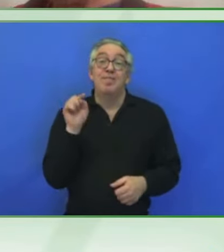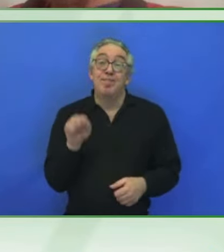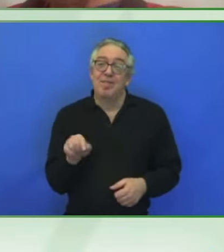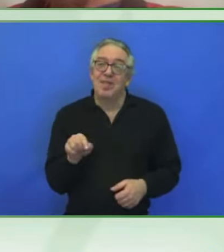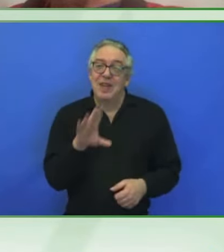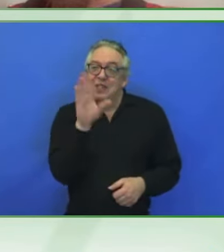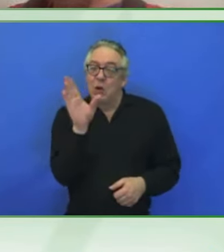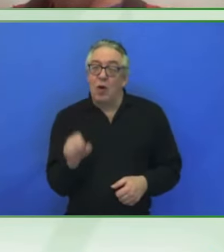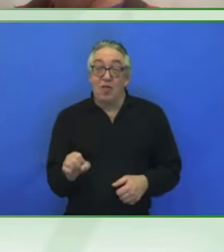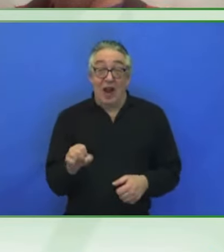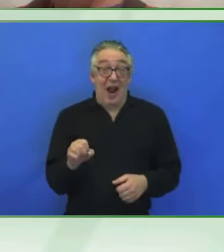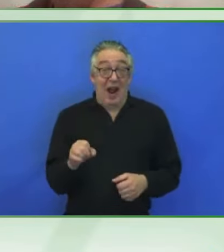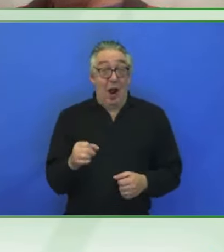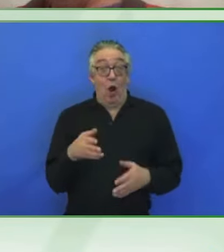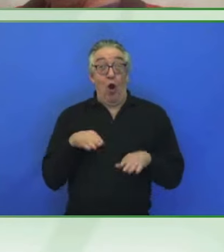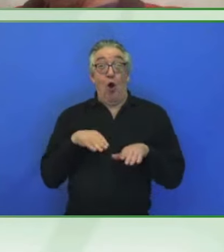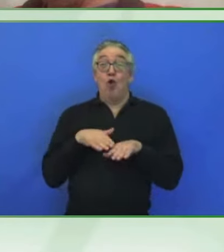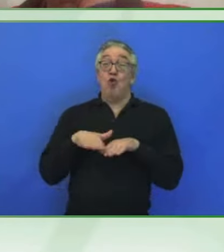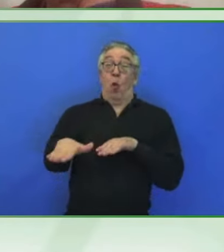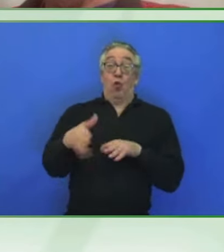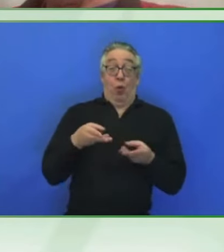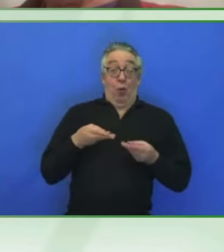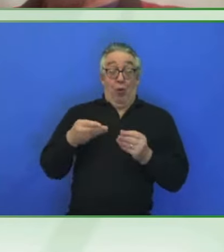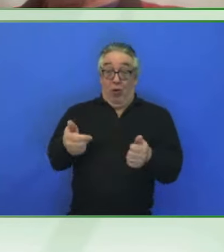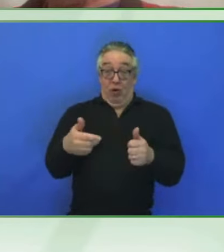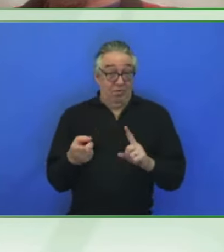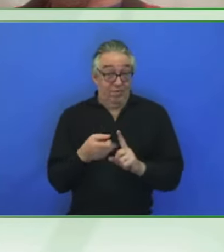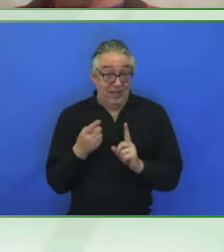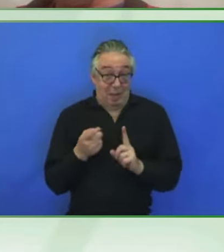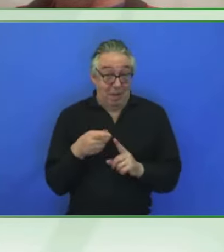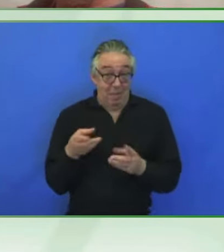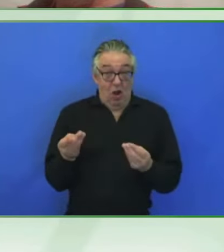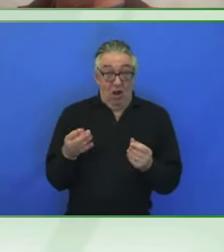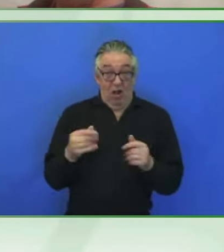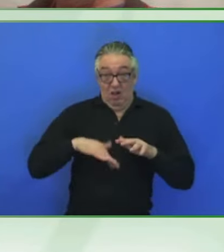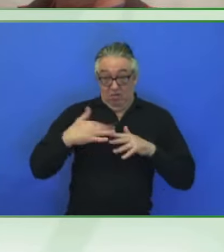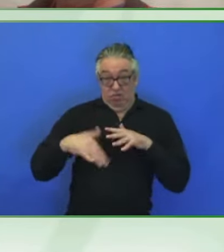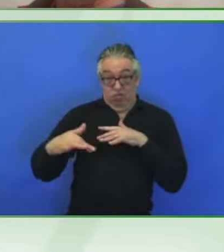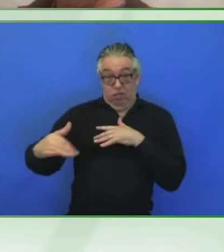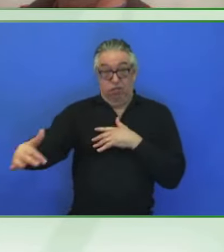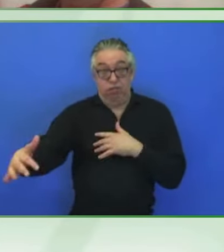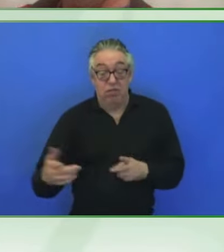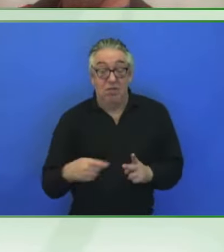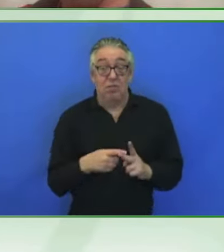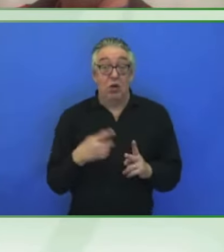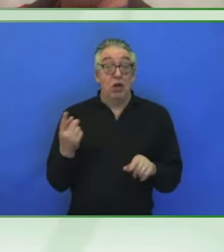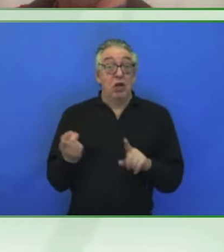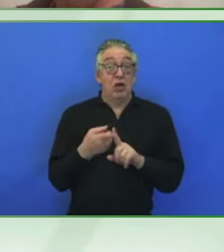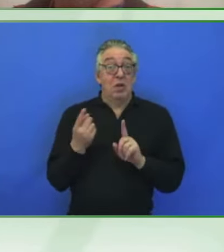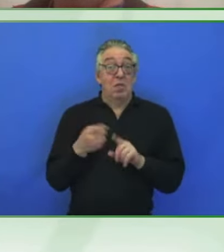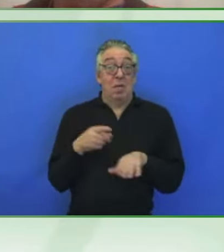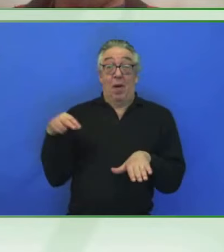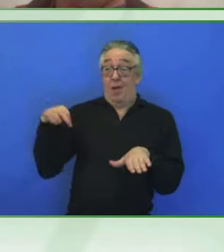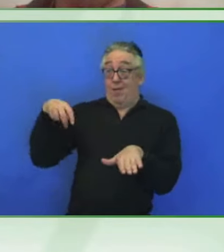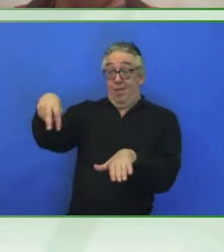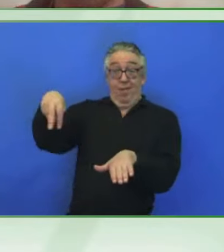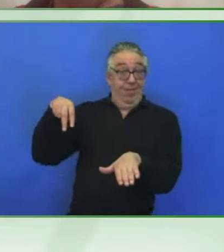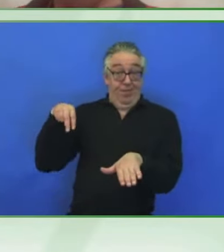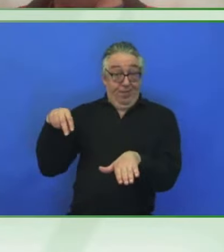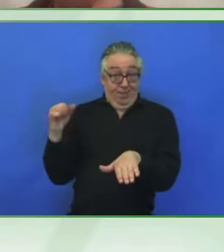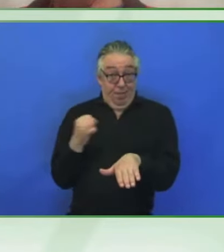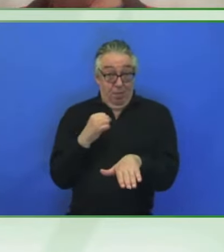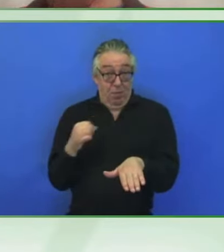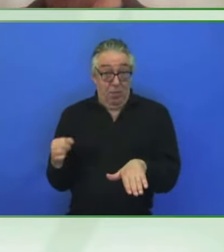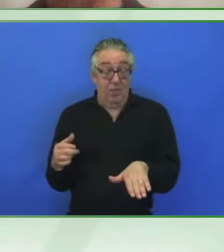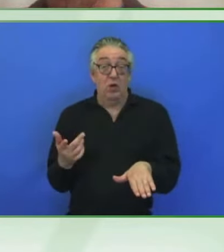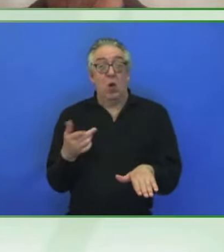We're loading from sand. There isn't even a curbside to load from. So we need to be able to load 1 in 12, 1 in 15 from the